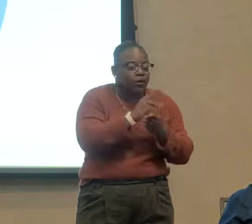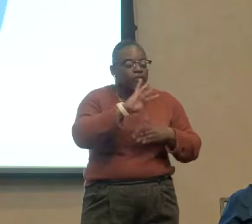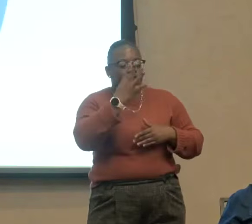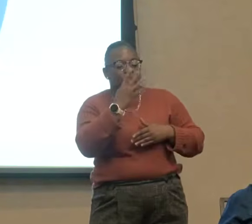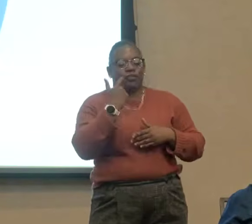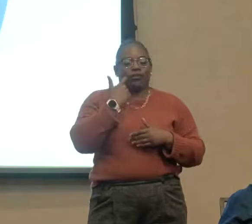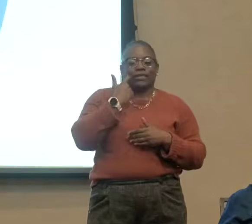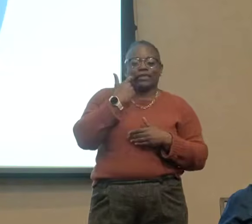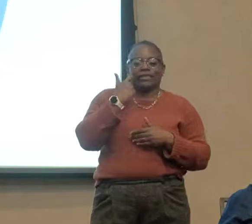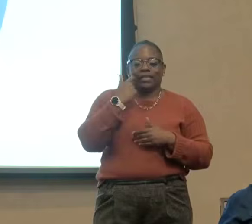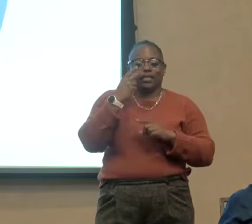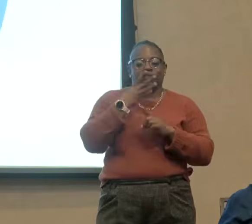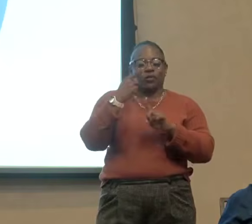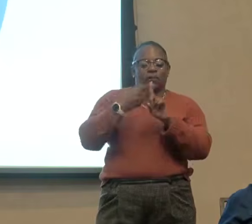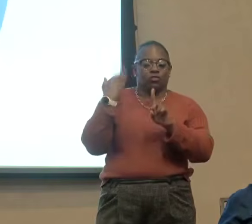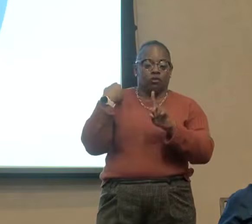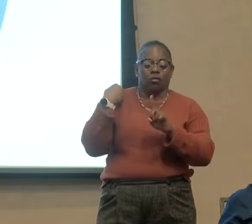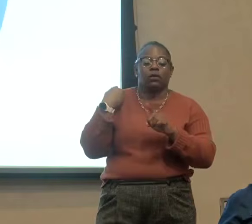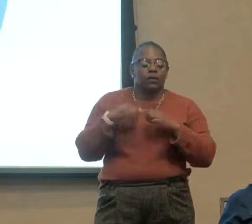just approved a couple months ago.